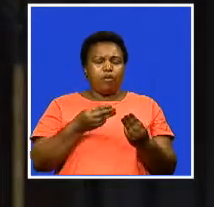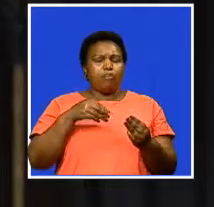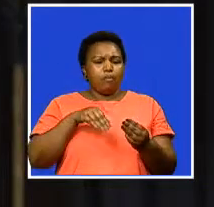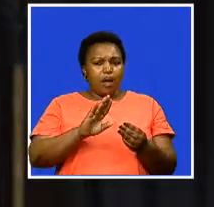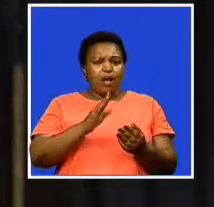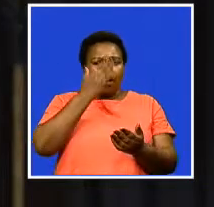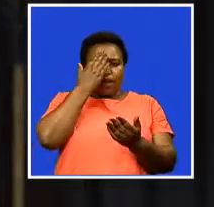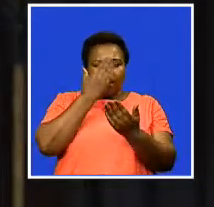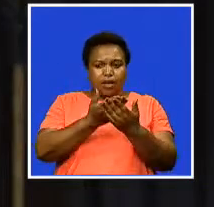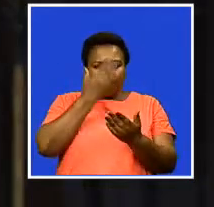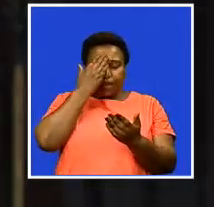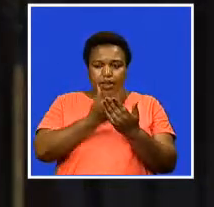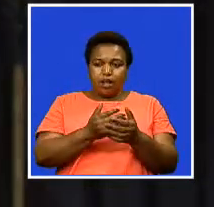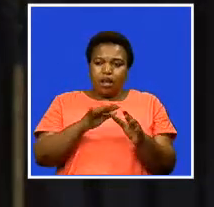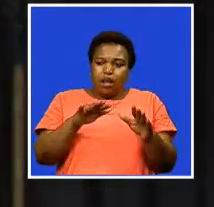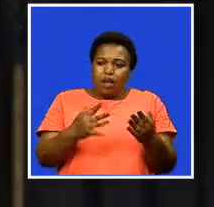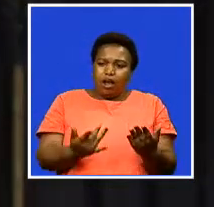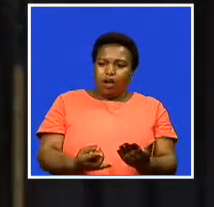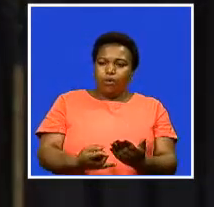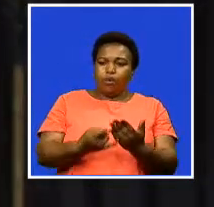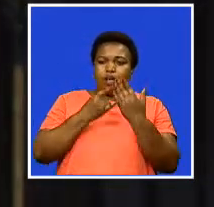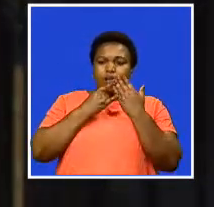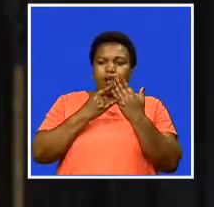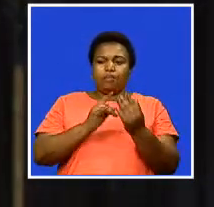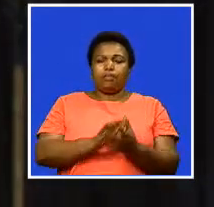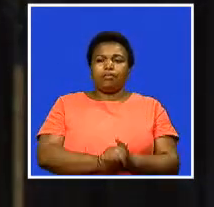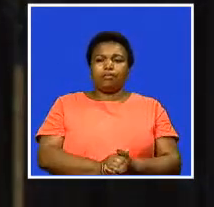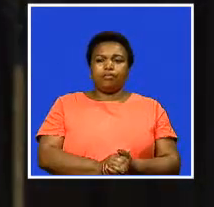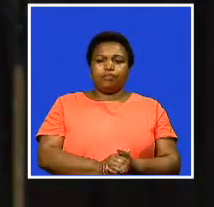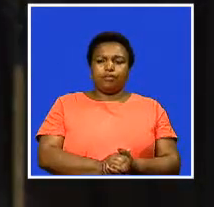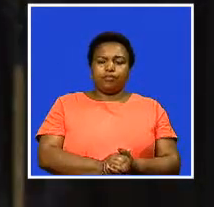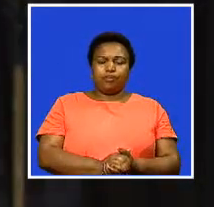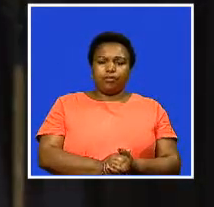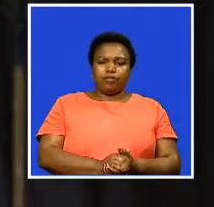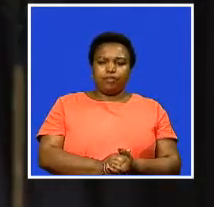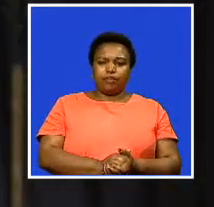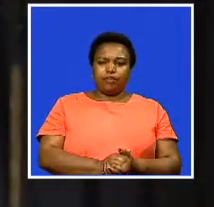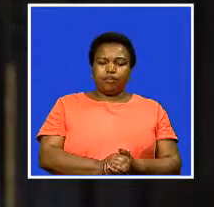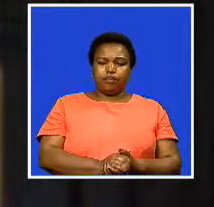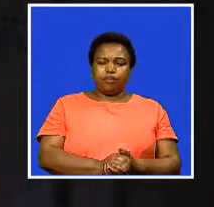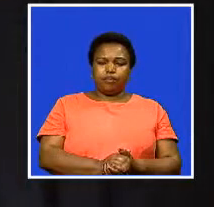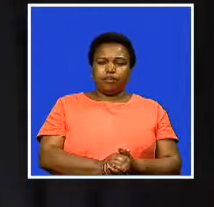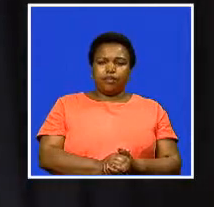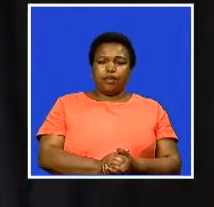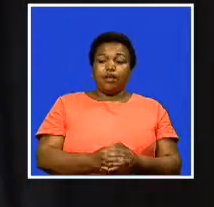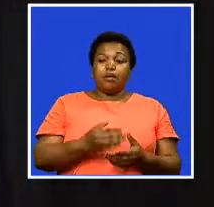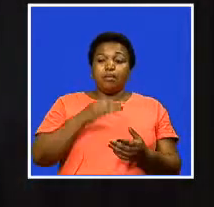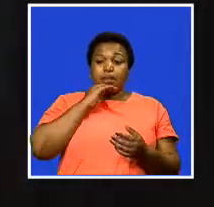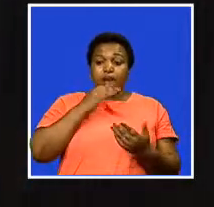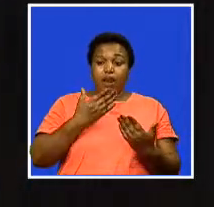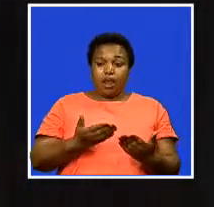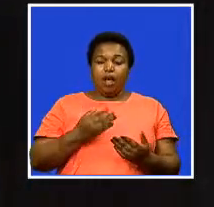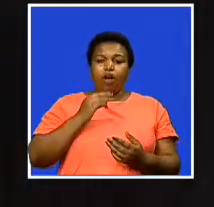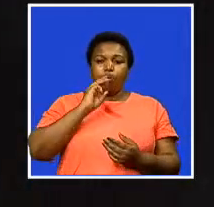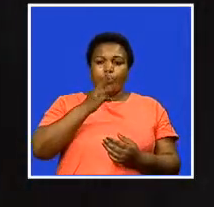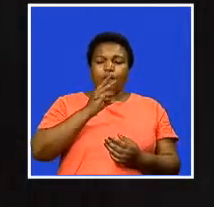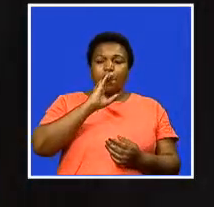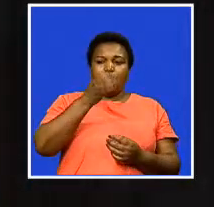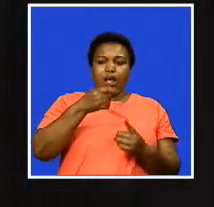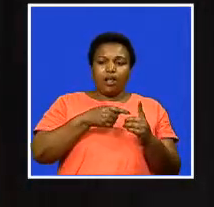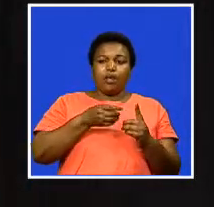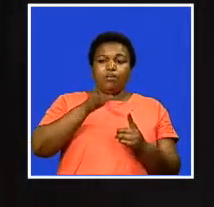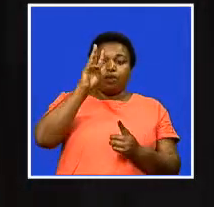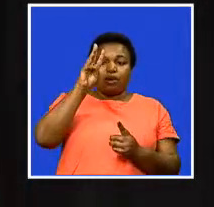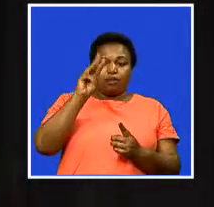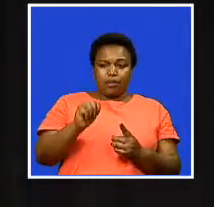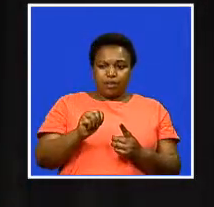ukuthi bangabasita kanjani. At this juncture I will humbly request the Honorable Deputy Prime Minister to